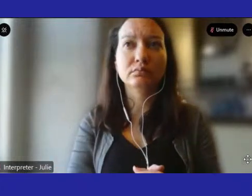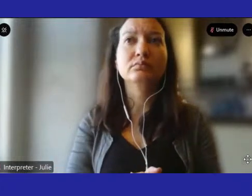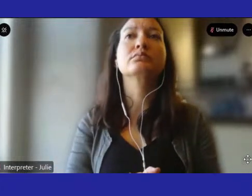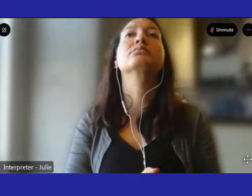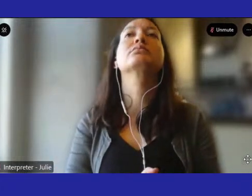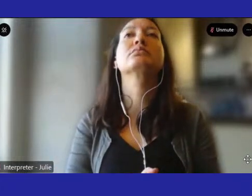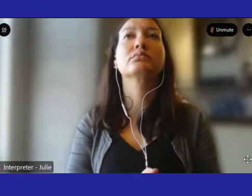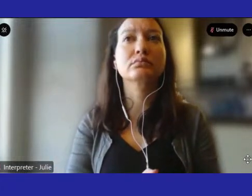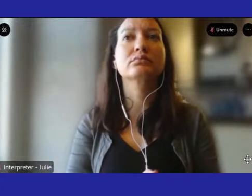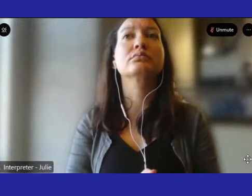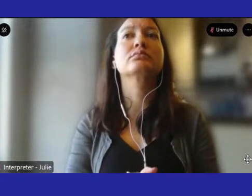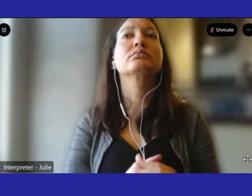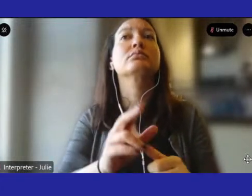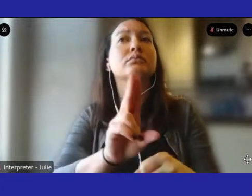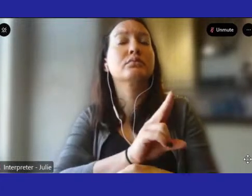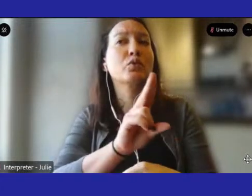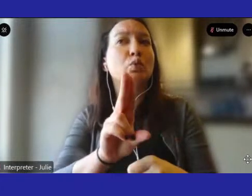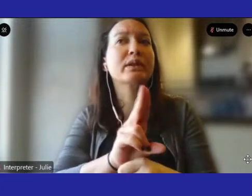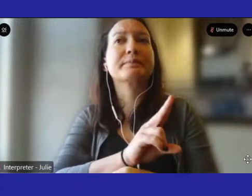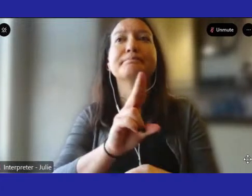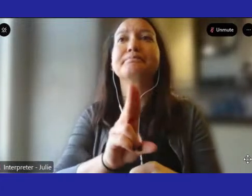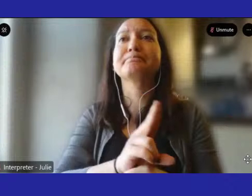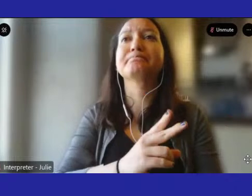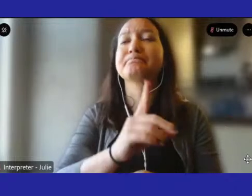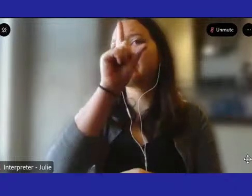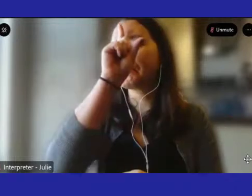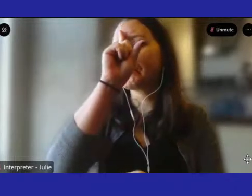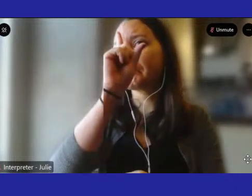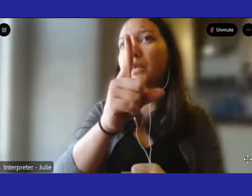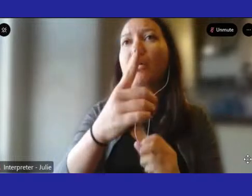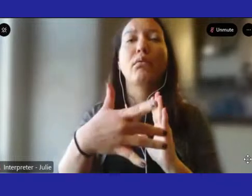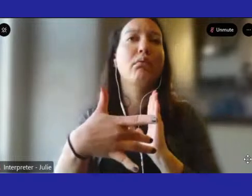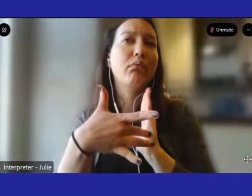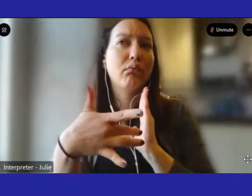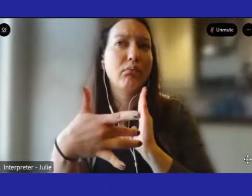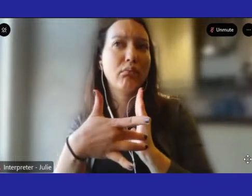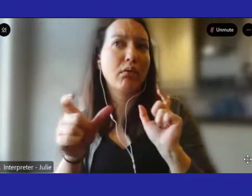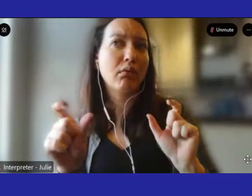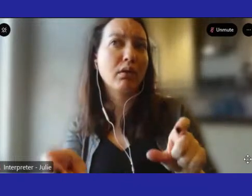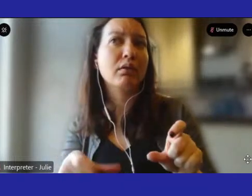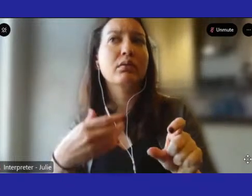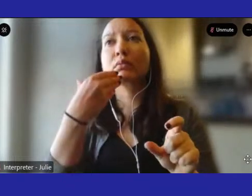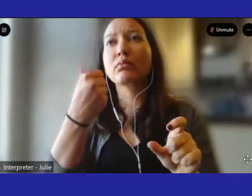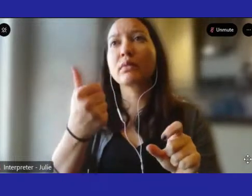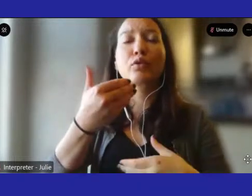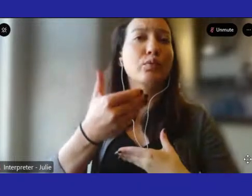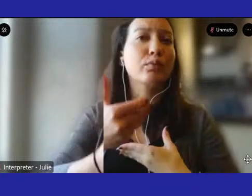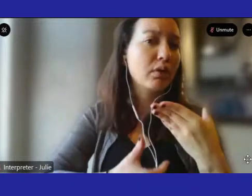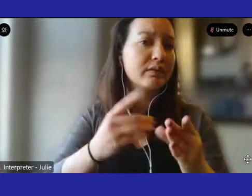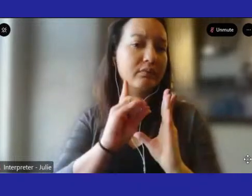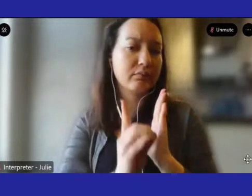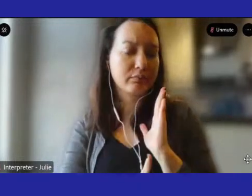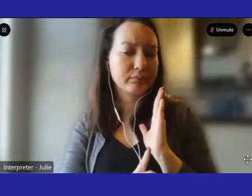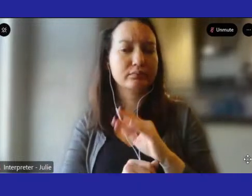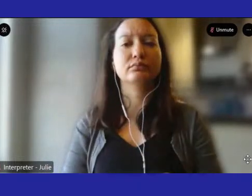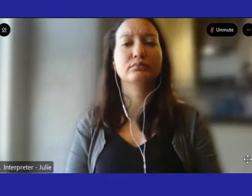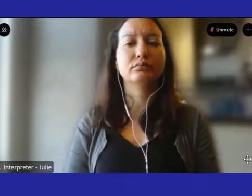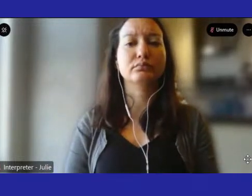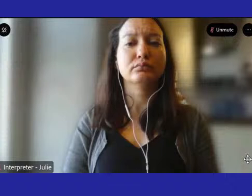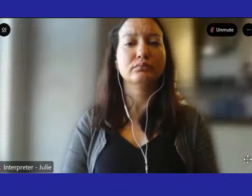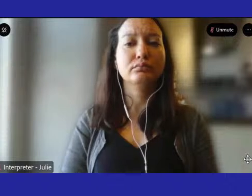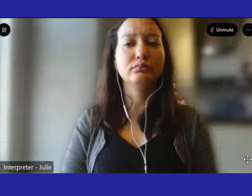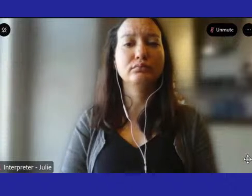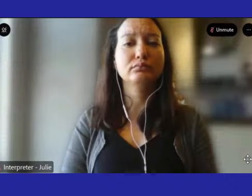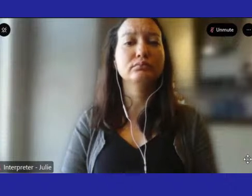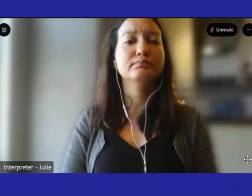by leveraging smarter technology and better process design. With that, on the